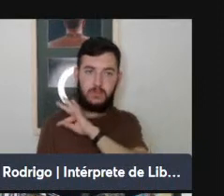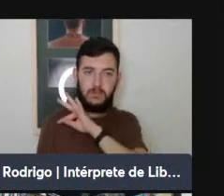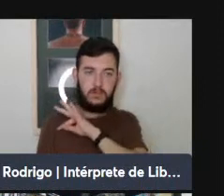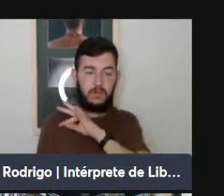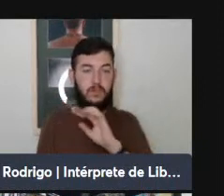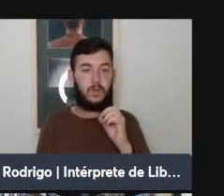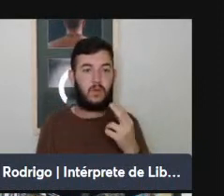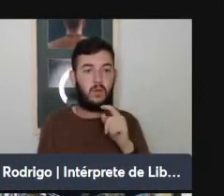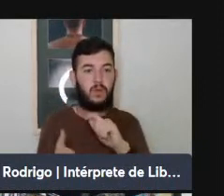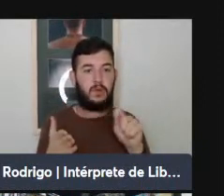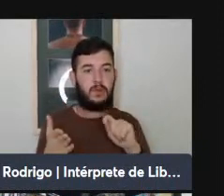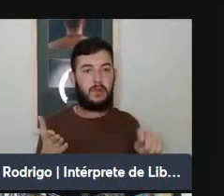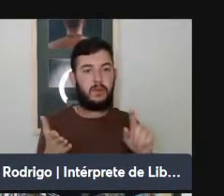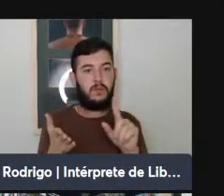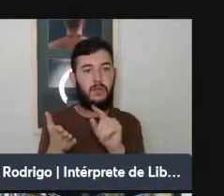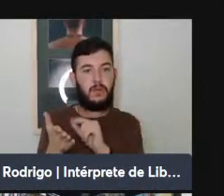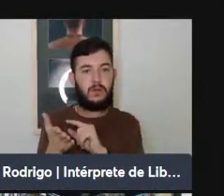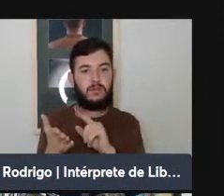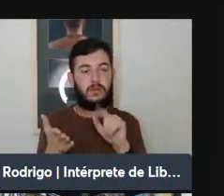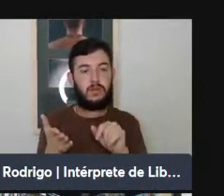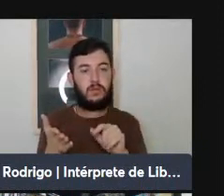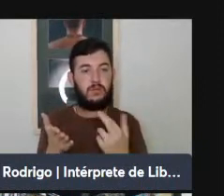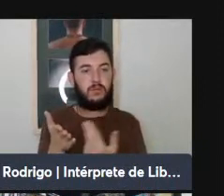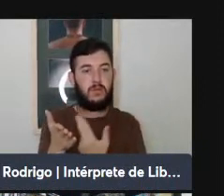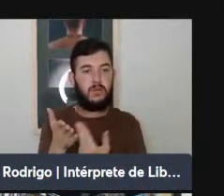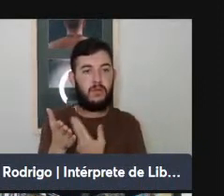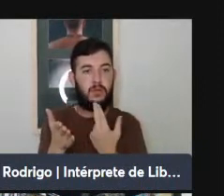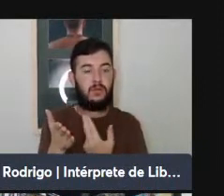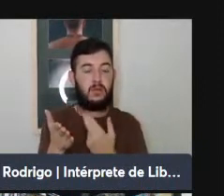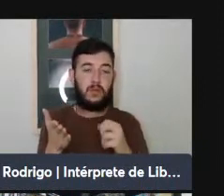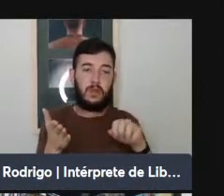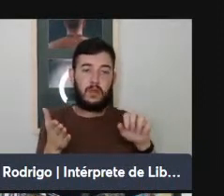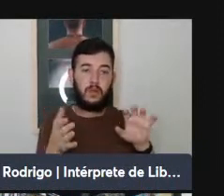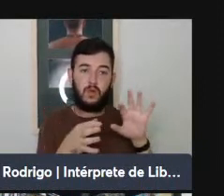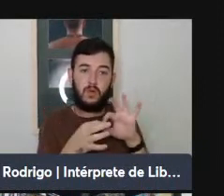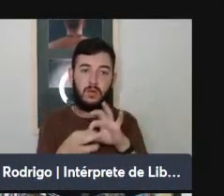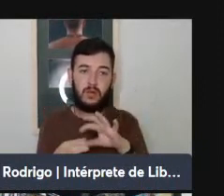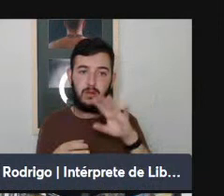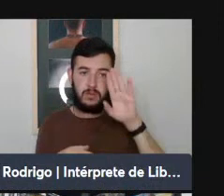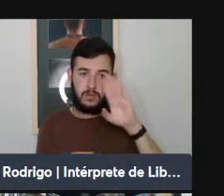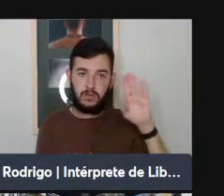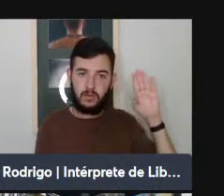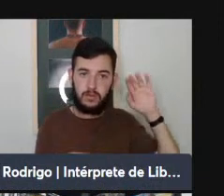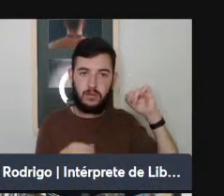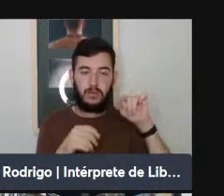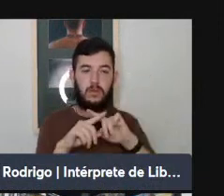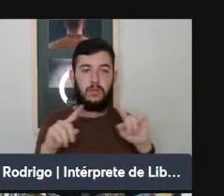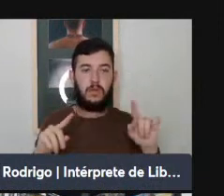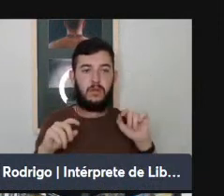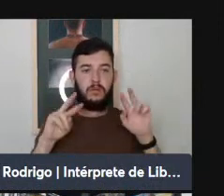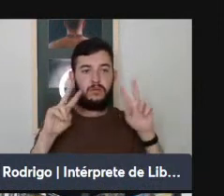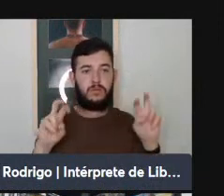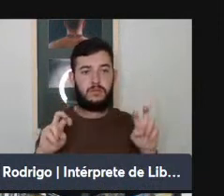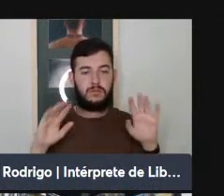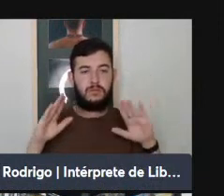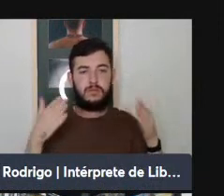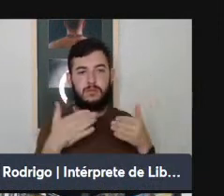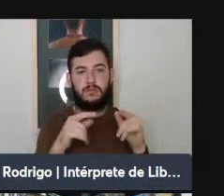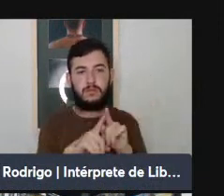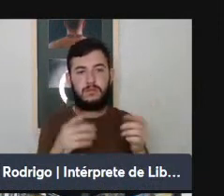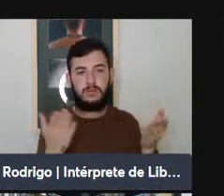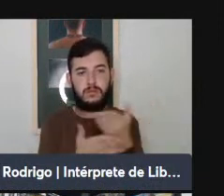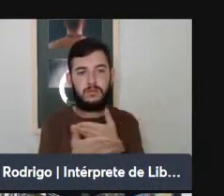para um artigo de periódico, revista acadêmico, e os assuntos especiais envolvendo a escrita a partir do